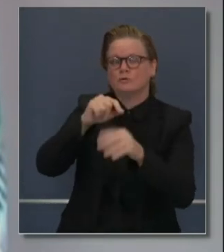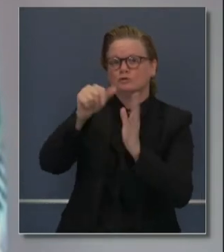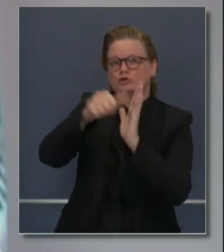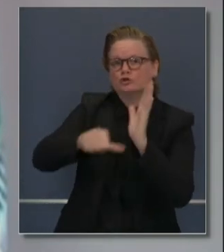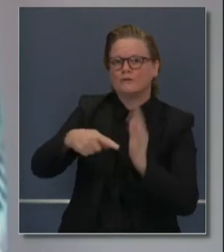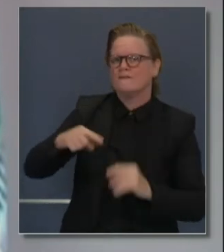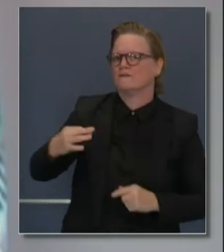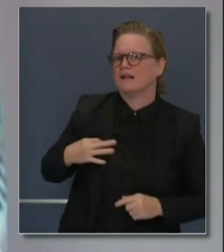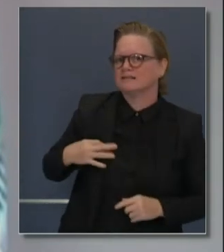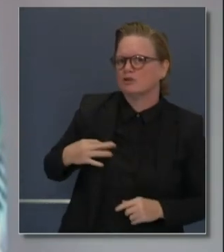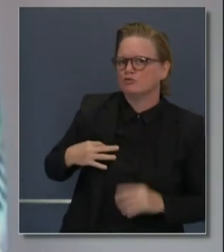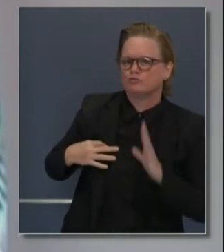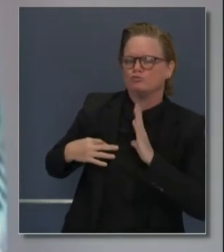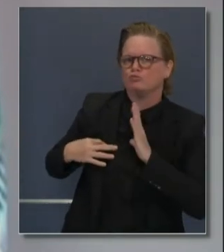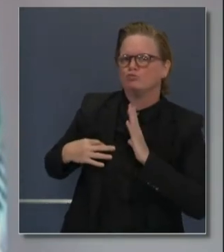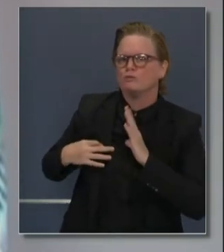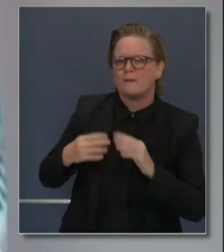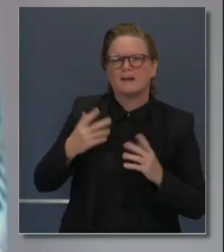we saw that